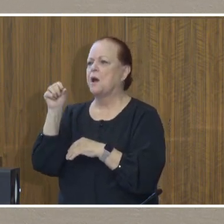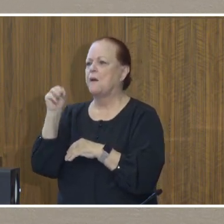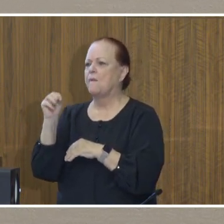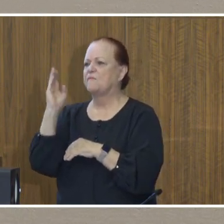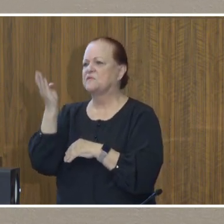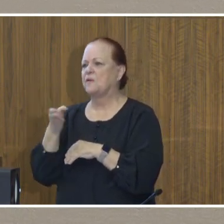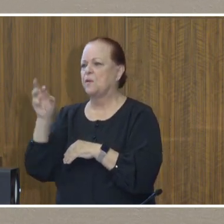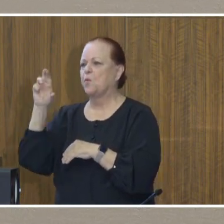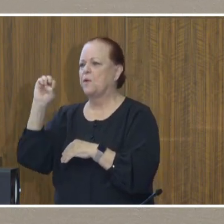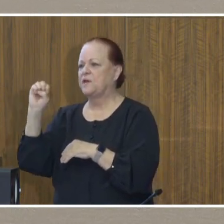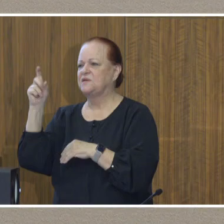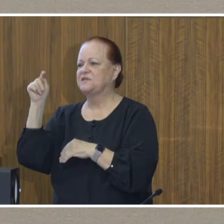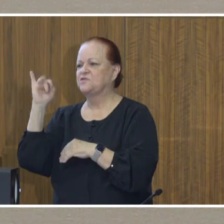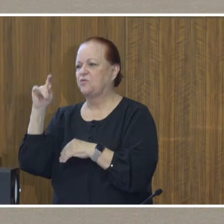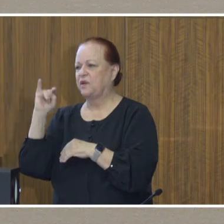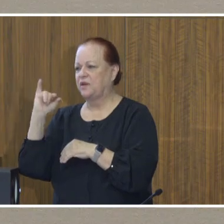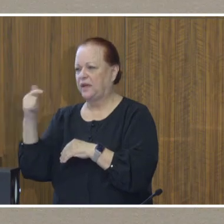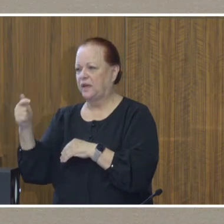www.ocgov.com/redistricting.